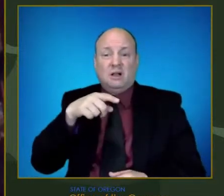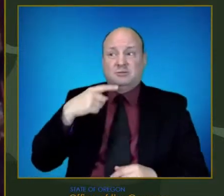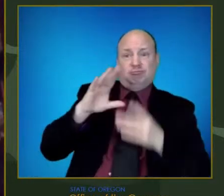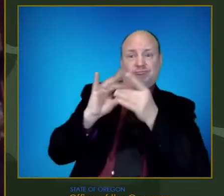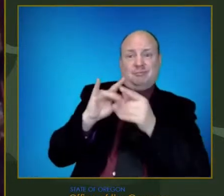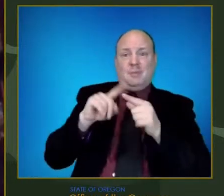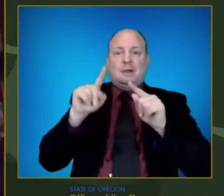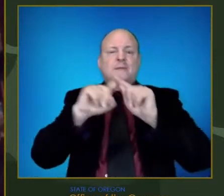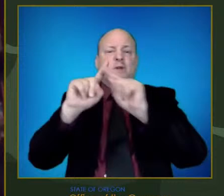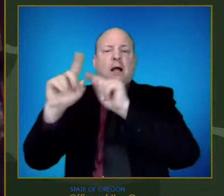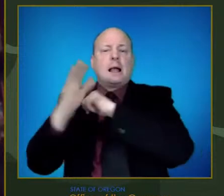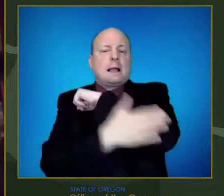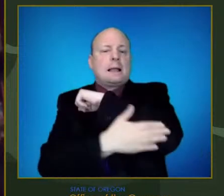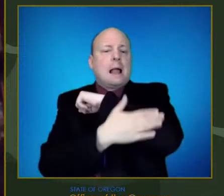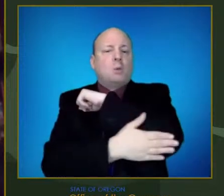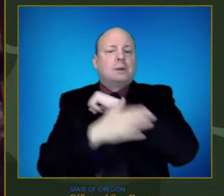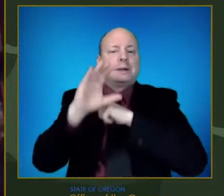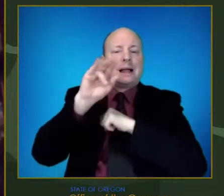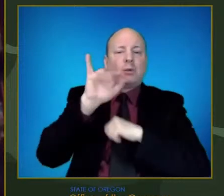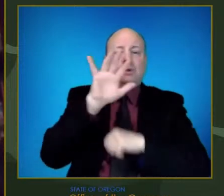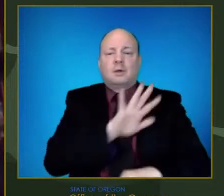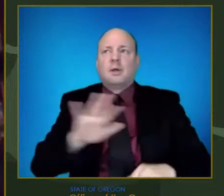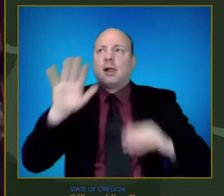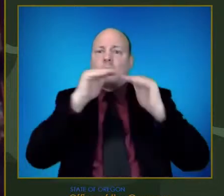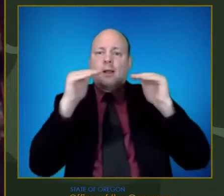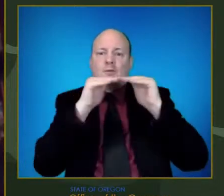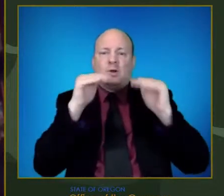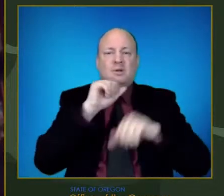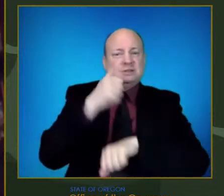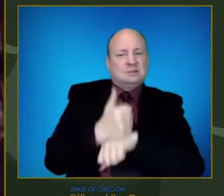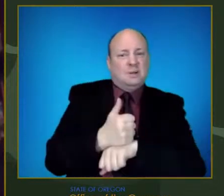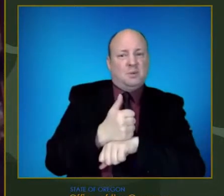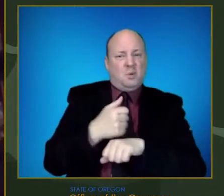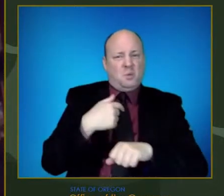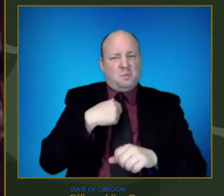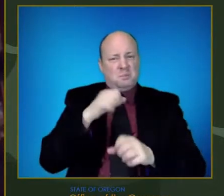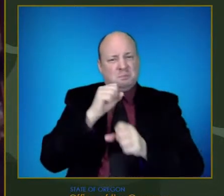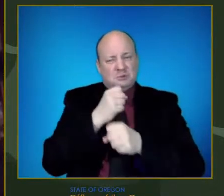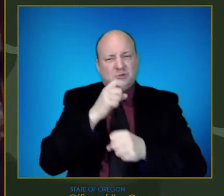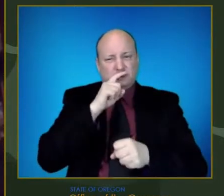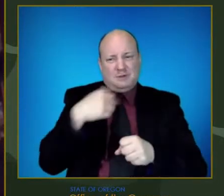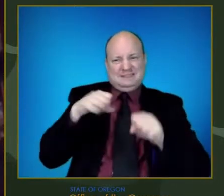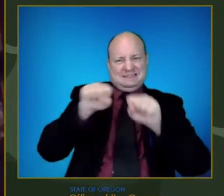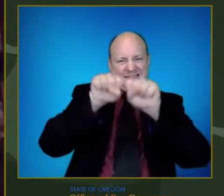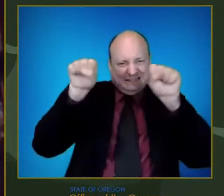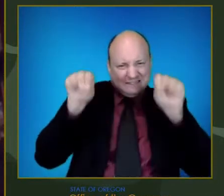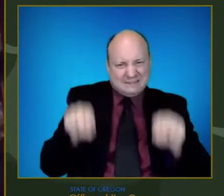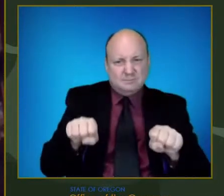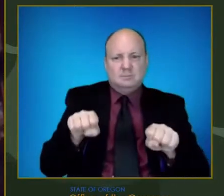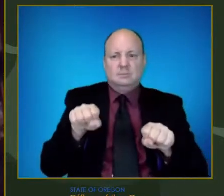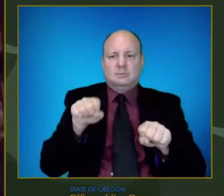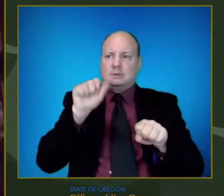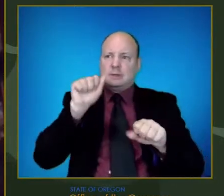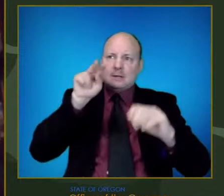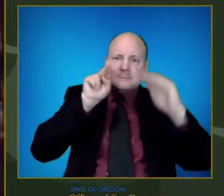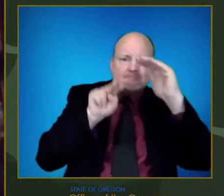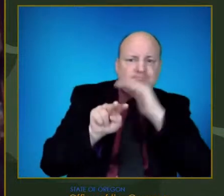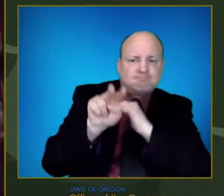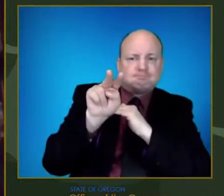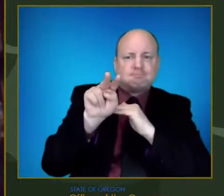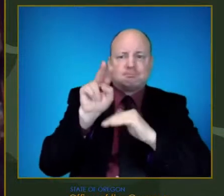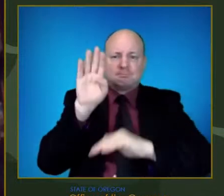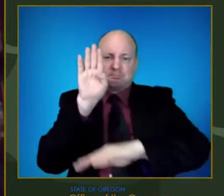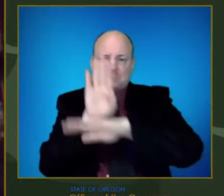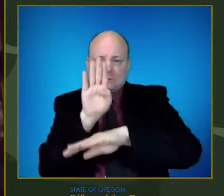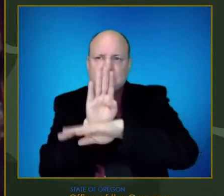we need a system that will give some projections to counties, to businesses and individuals about how we